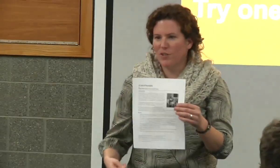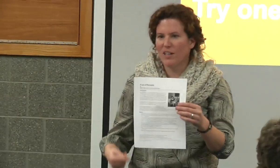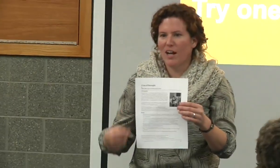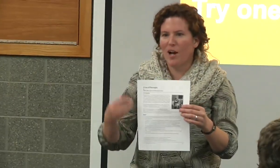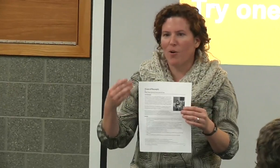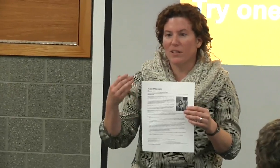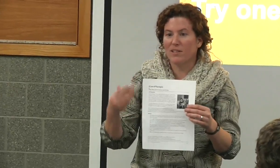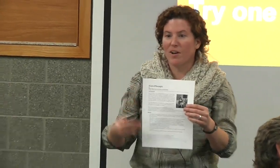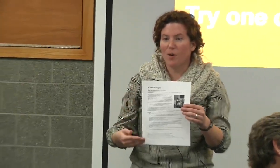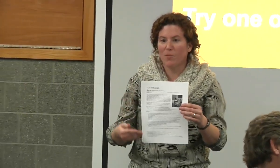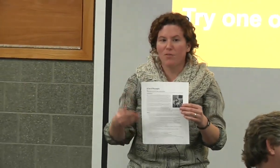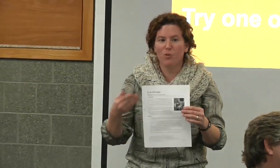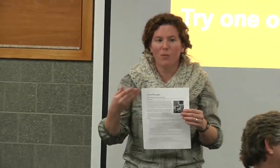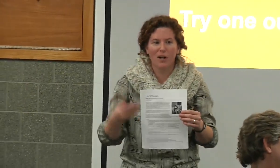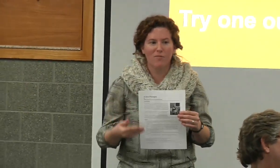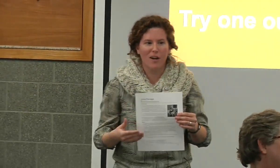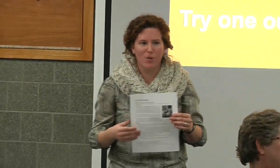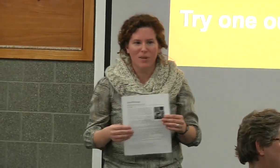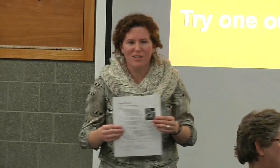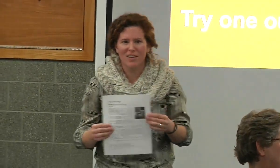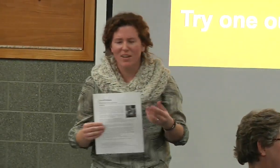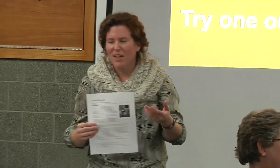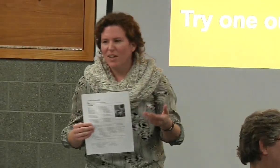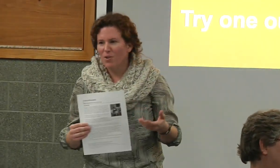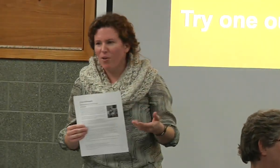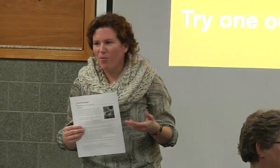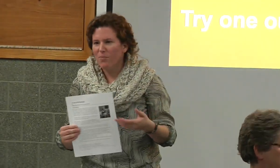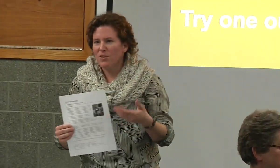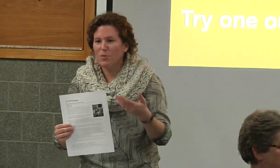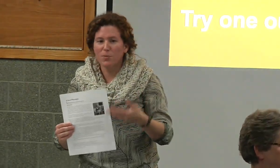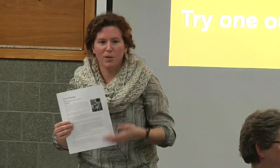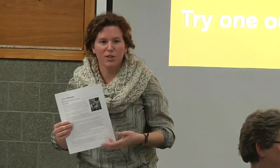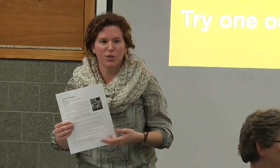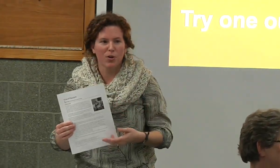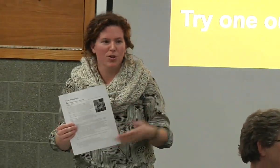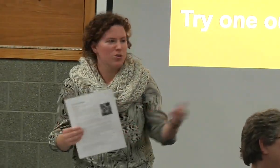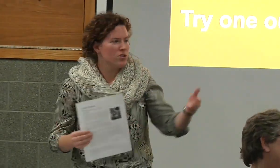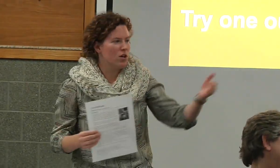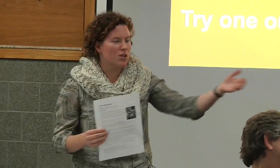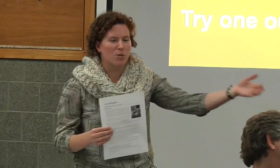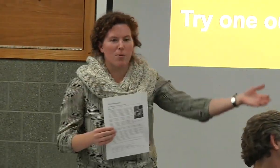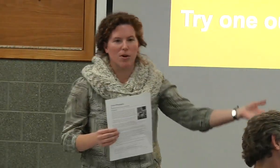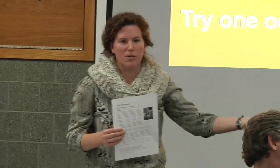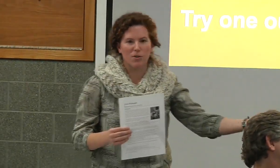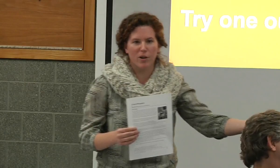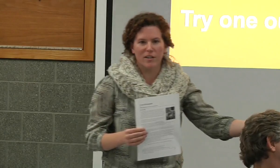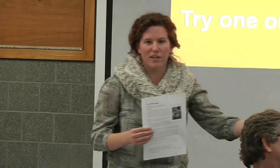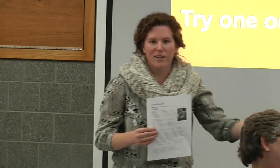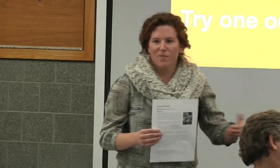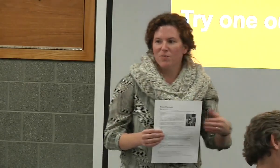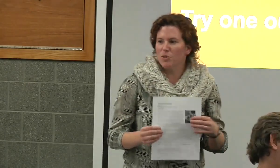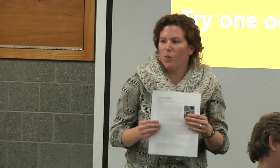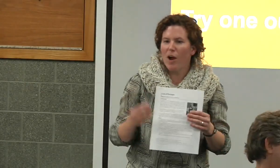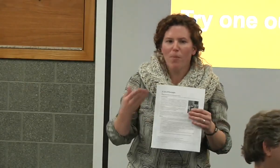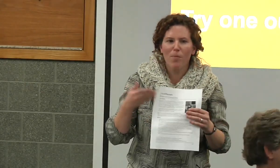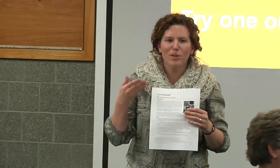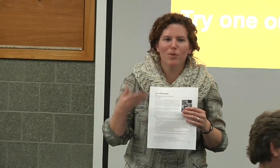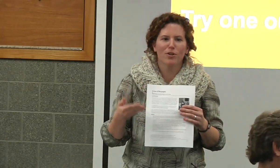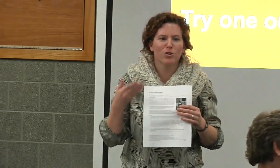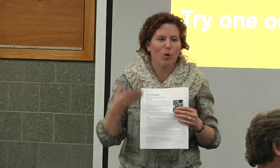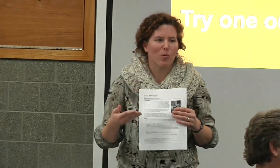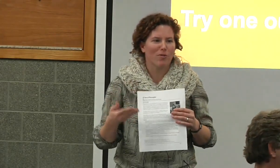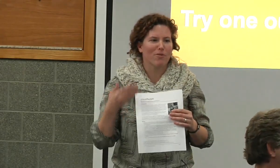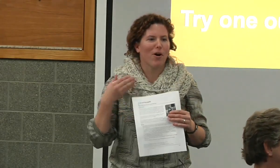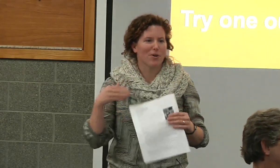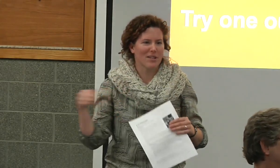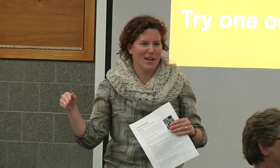depends on the activity and how it's set up. But if you modified it, you might say, you know, this one's pretty short. You could just talk to a partner, right? This one, I